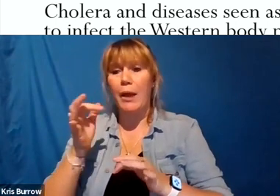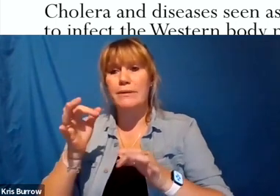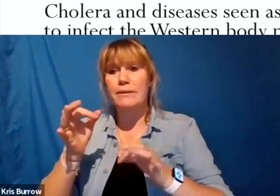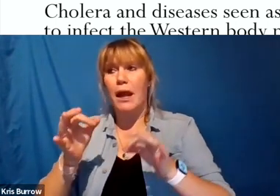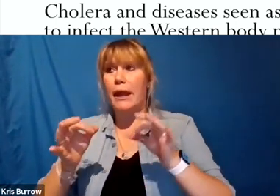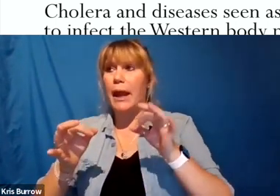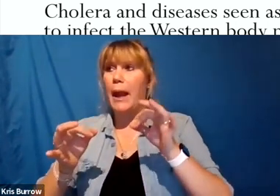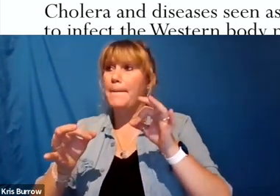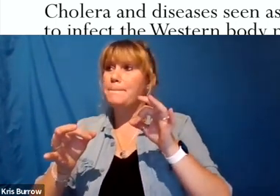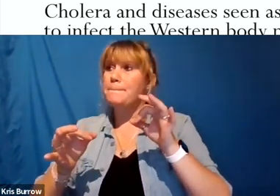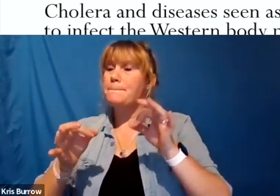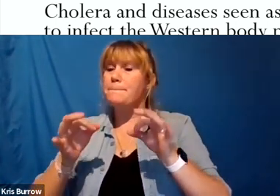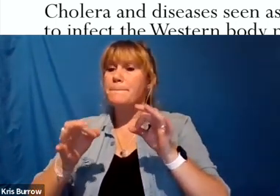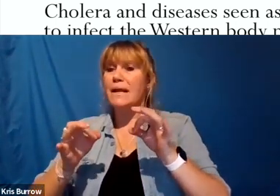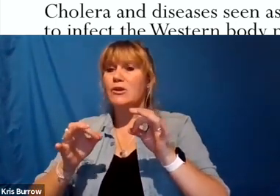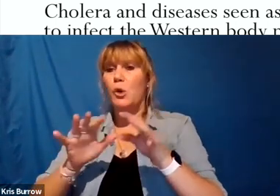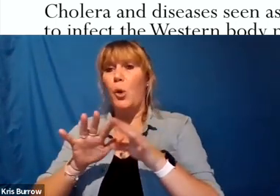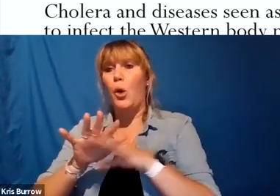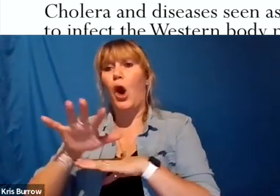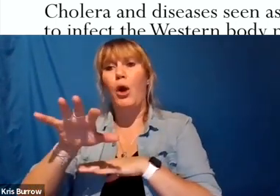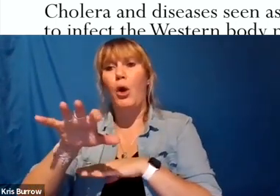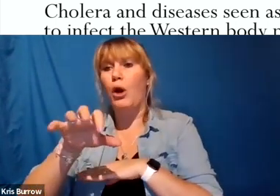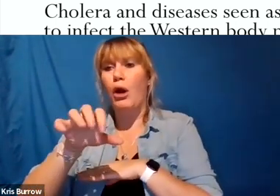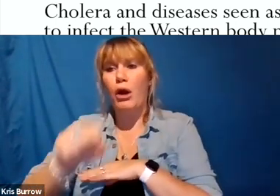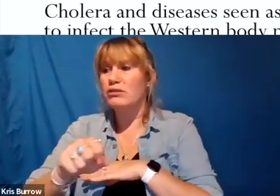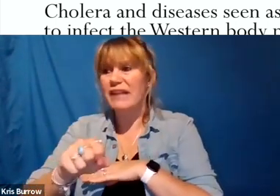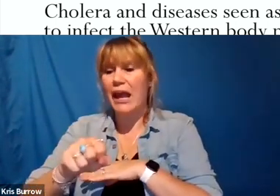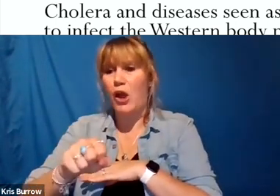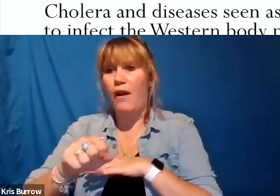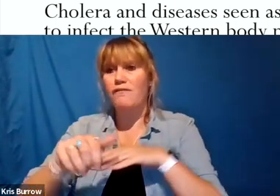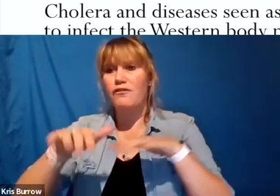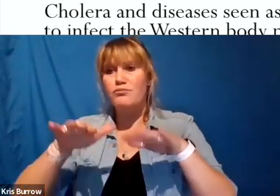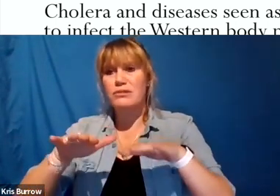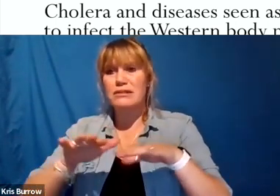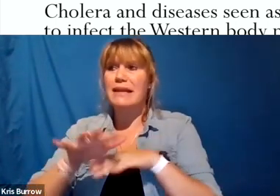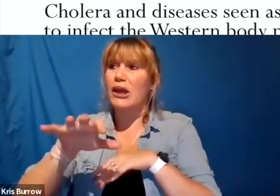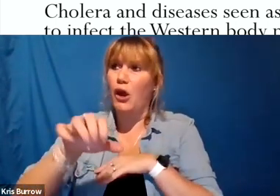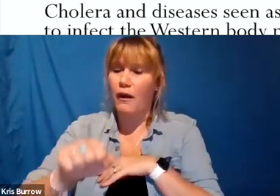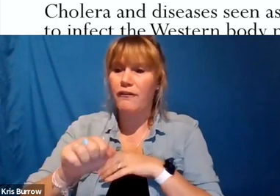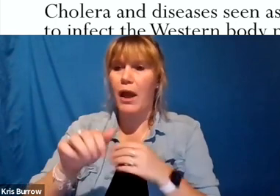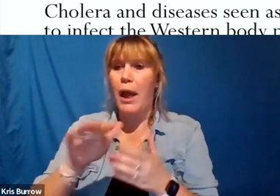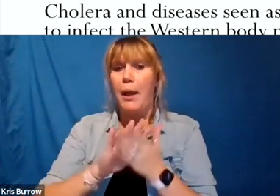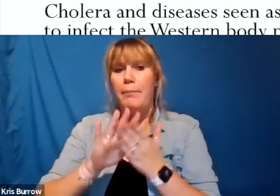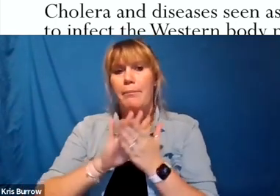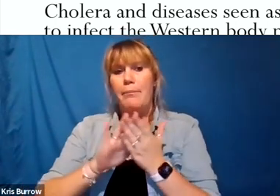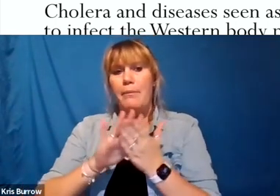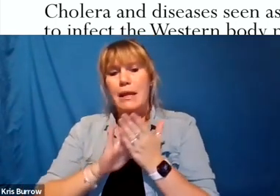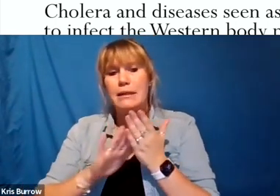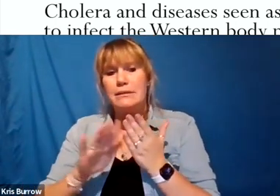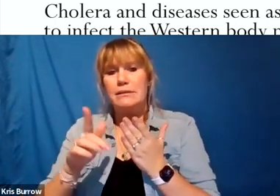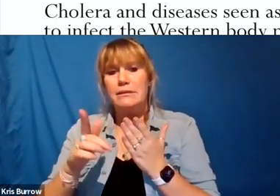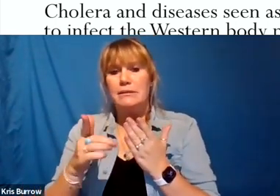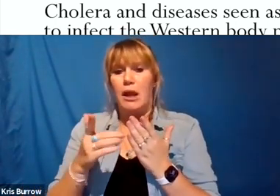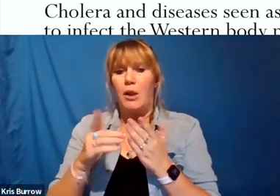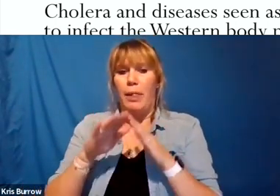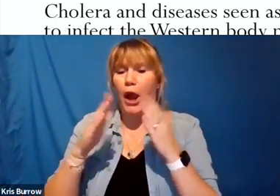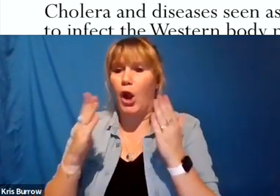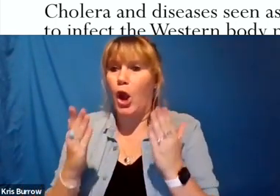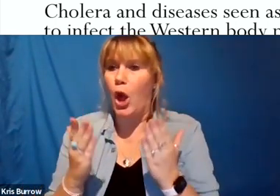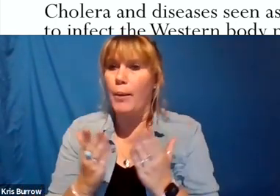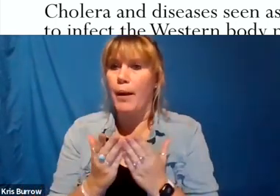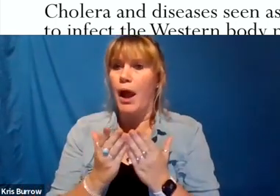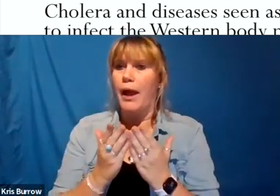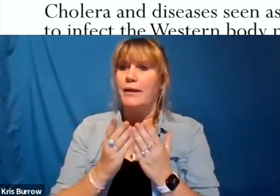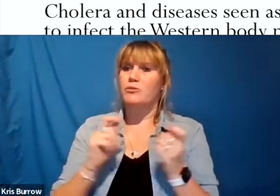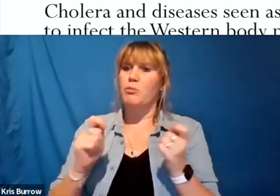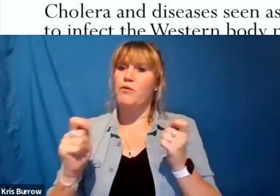at expansion. It caused a more liberalized global movement and therefore